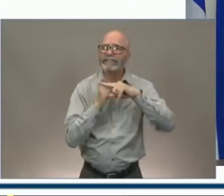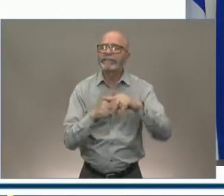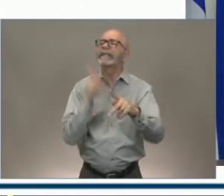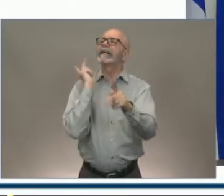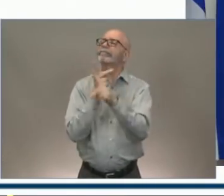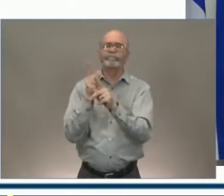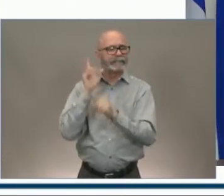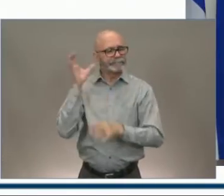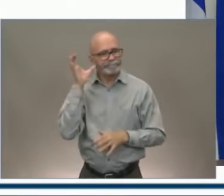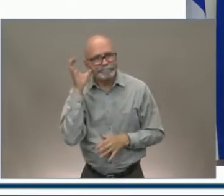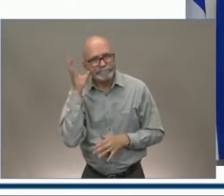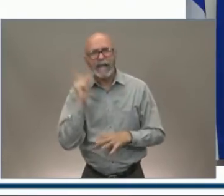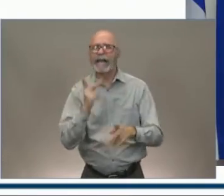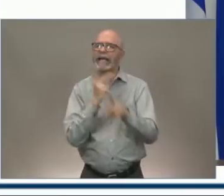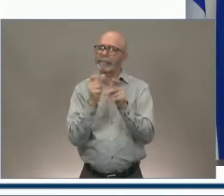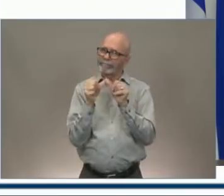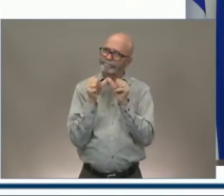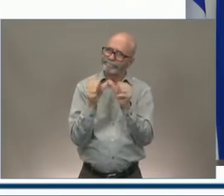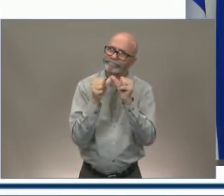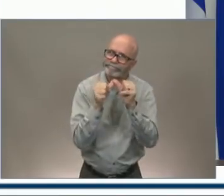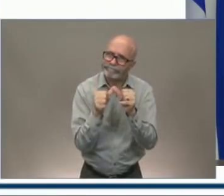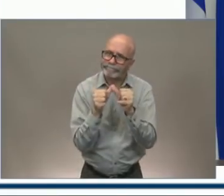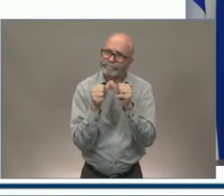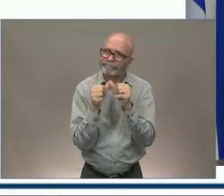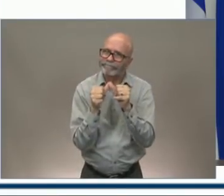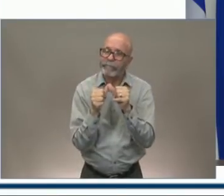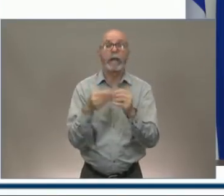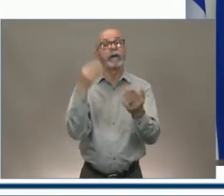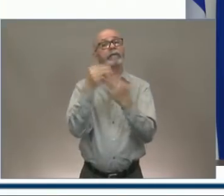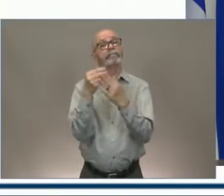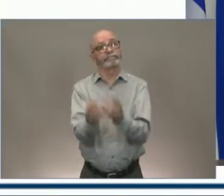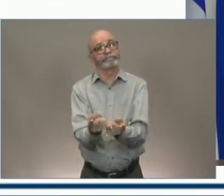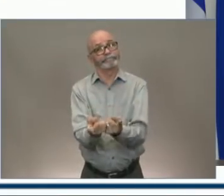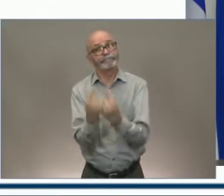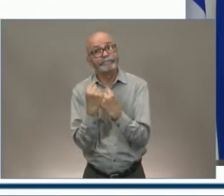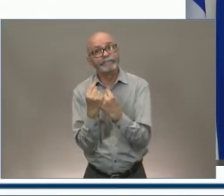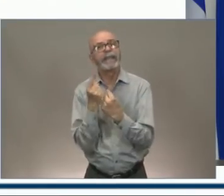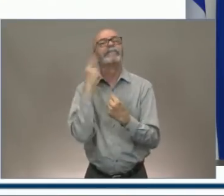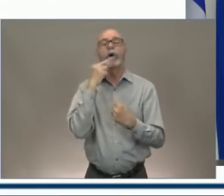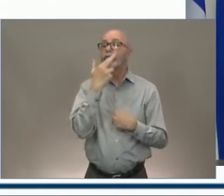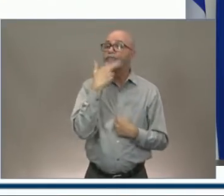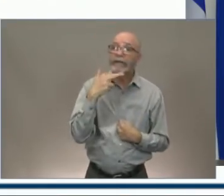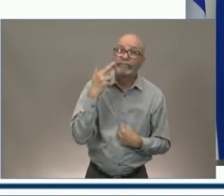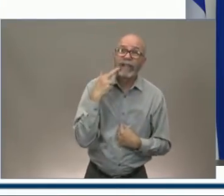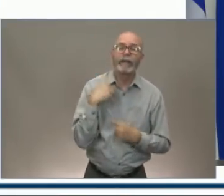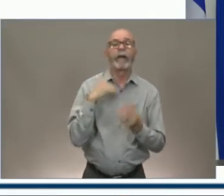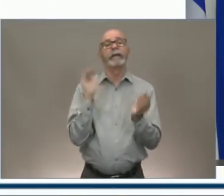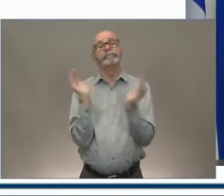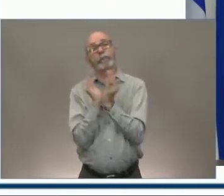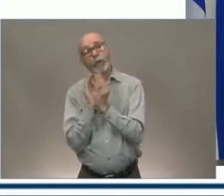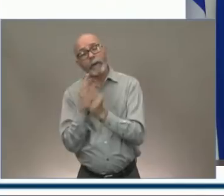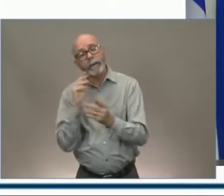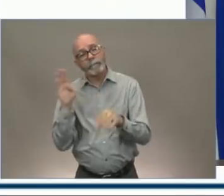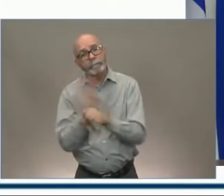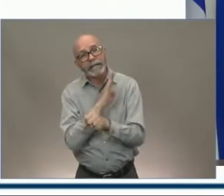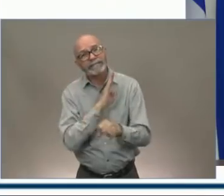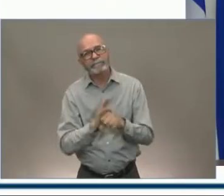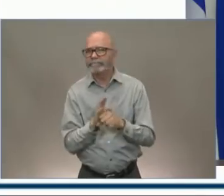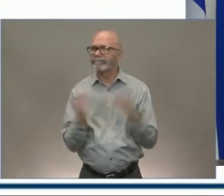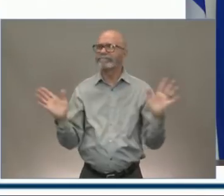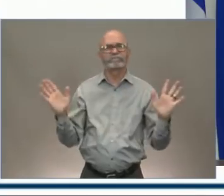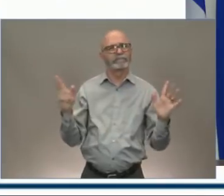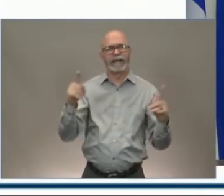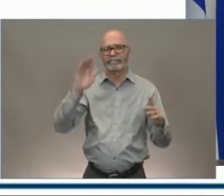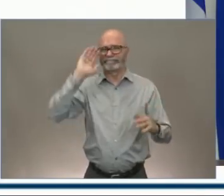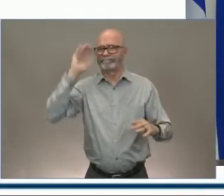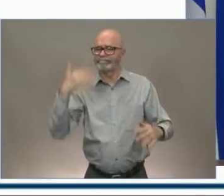of our service sector rebate plan, we understand the sacrifices being made by restaurants and other small businesses. They have stepped up and continue